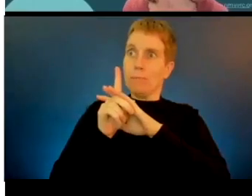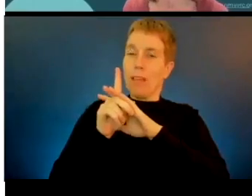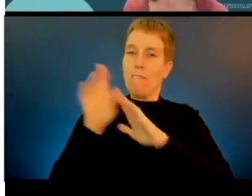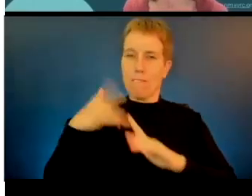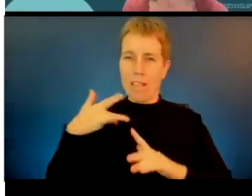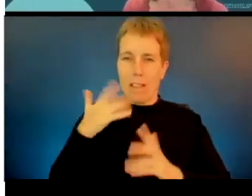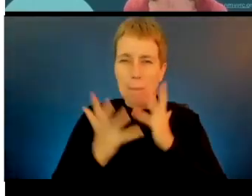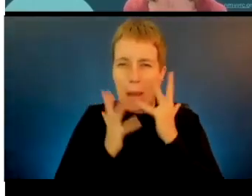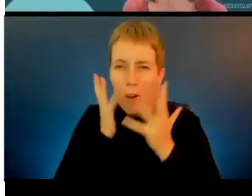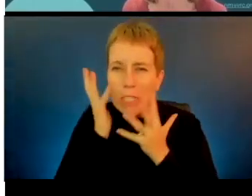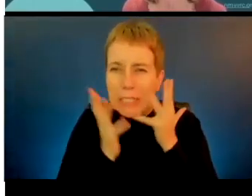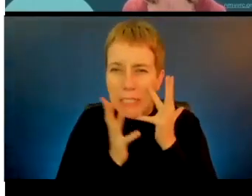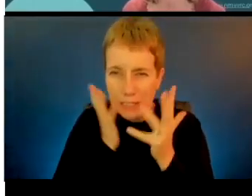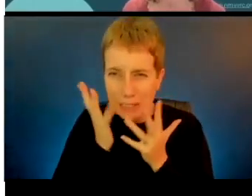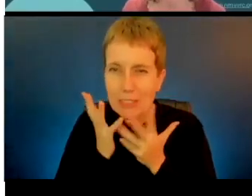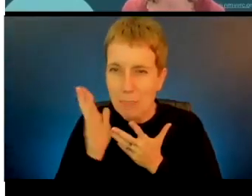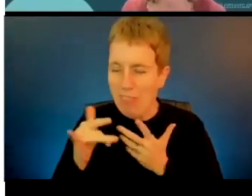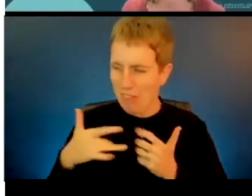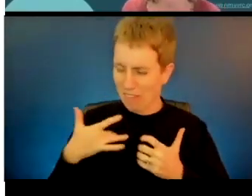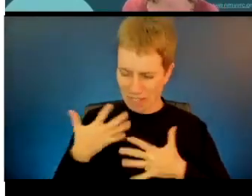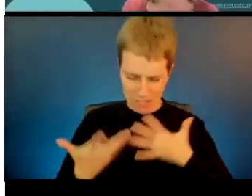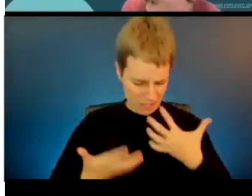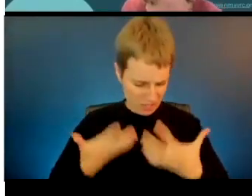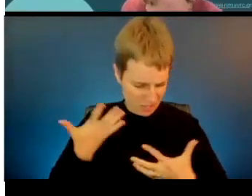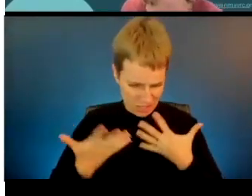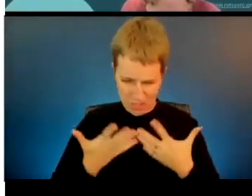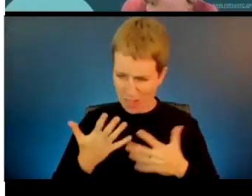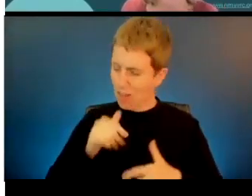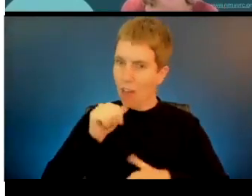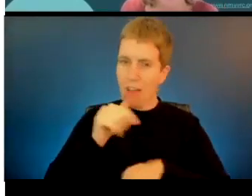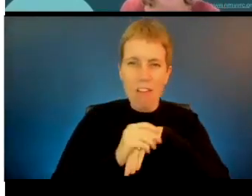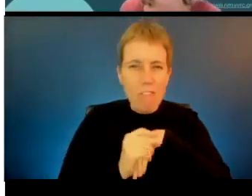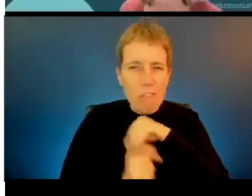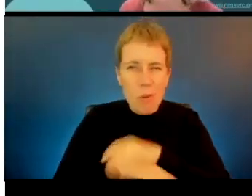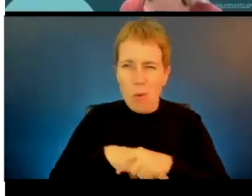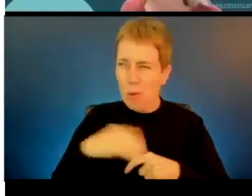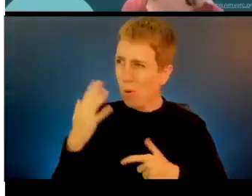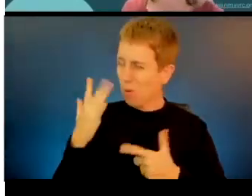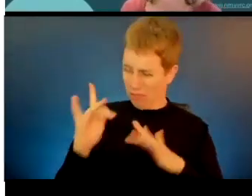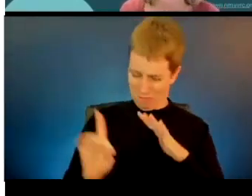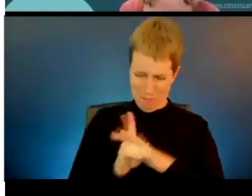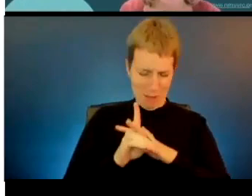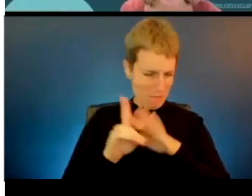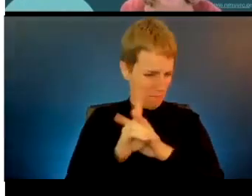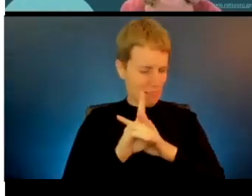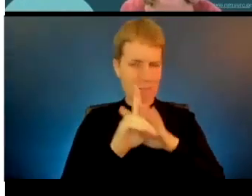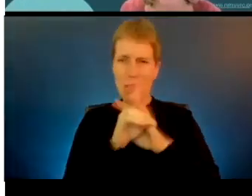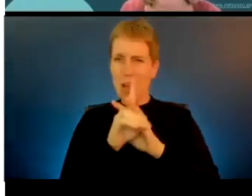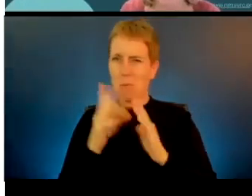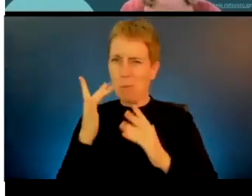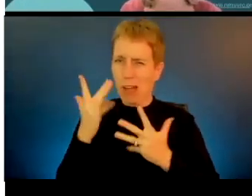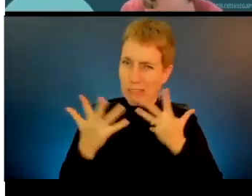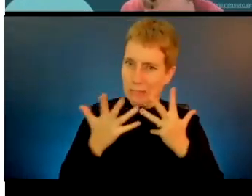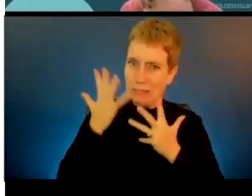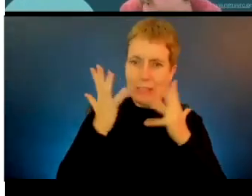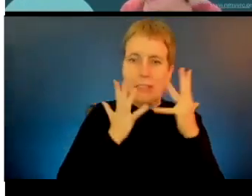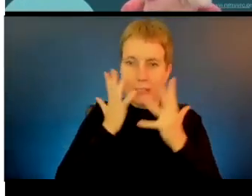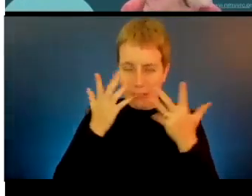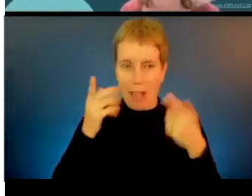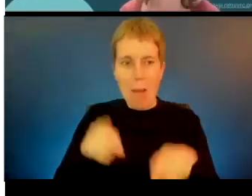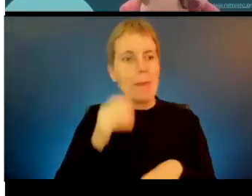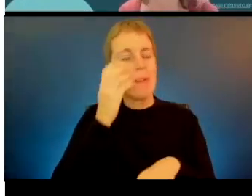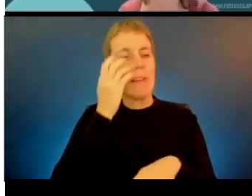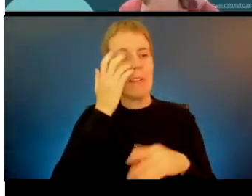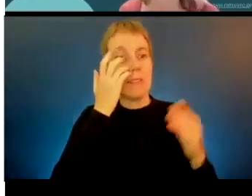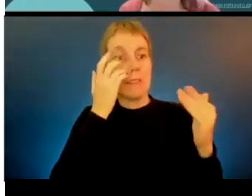or uncomfortable about how they're feeling in terms of the traumatic event they experienced. Again, that poor school performance. You may also